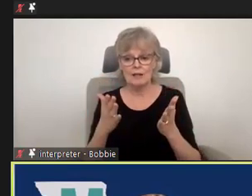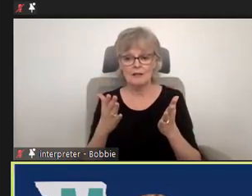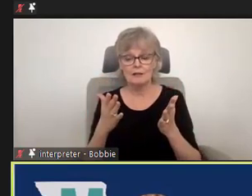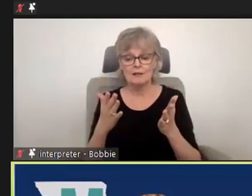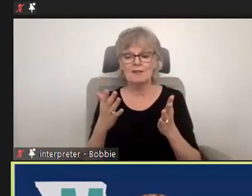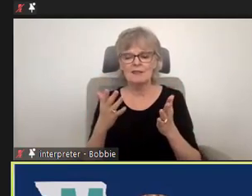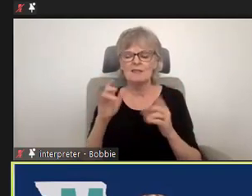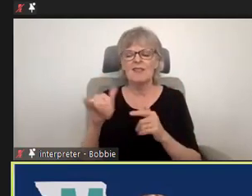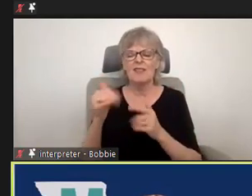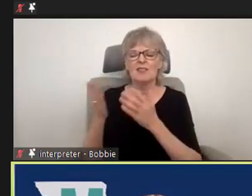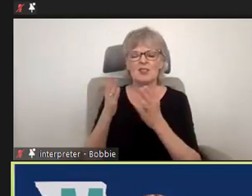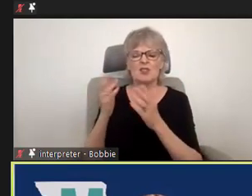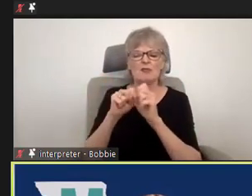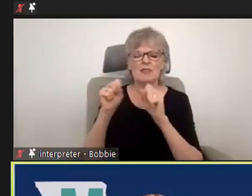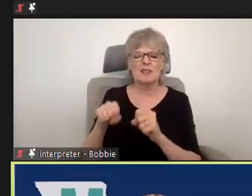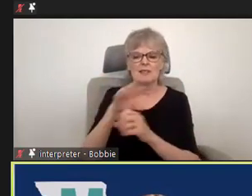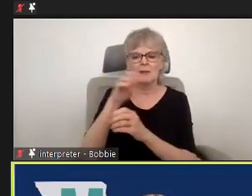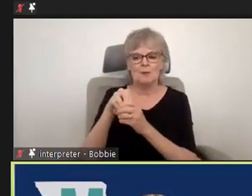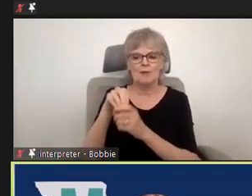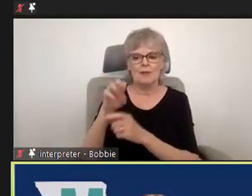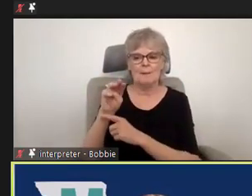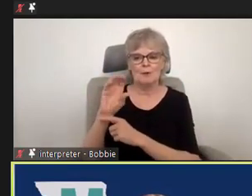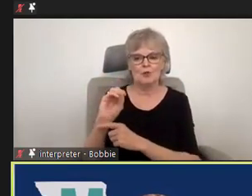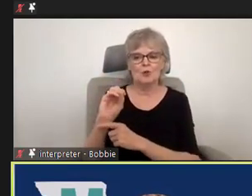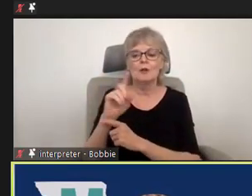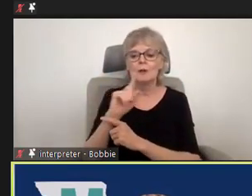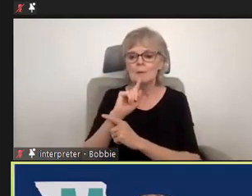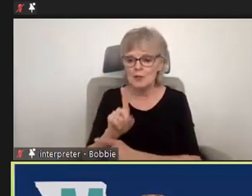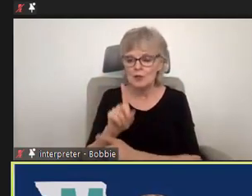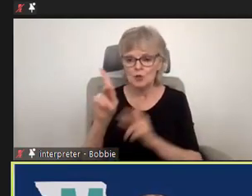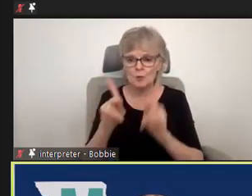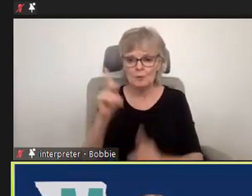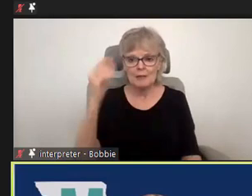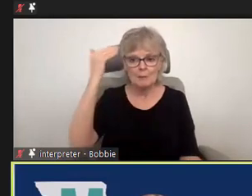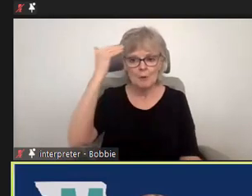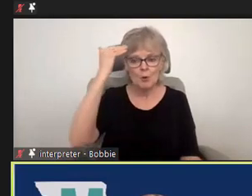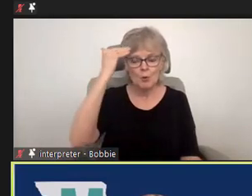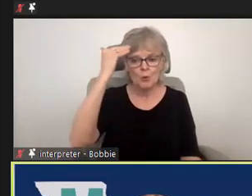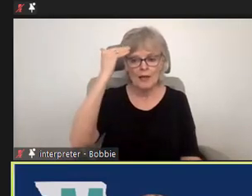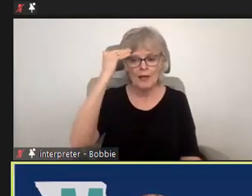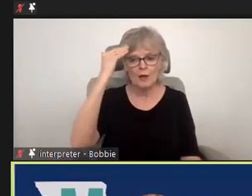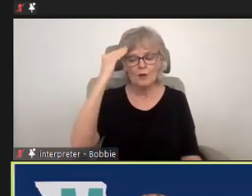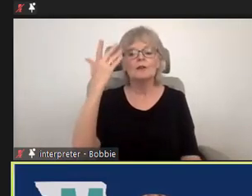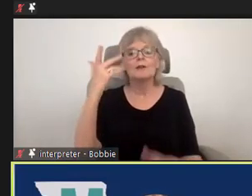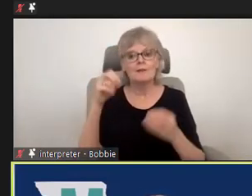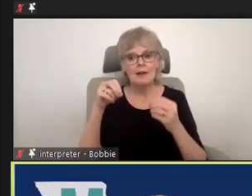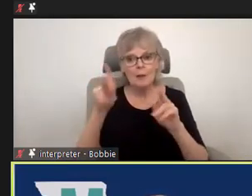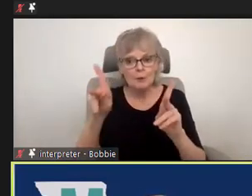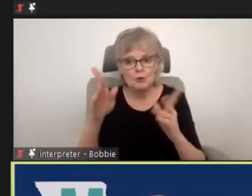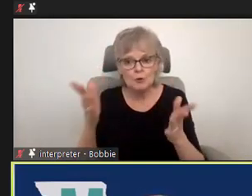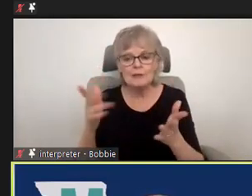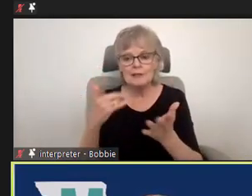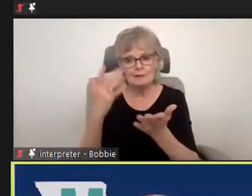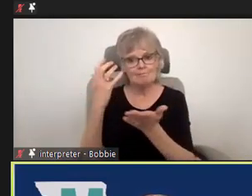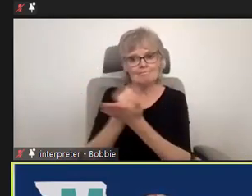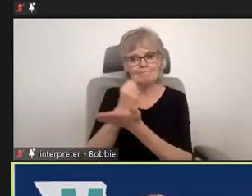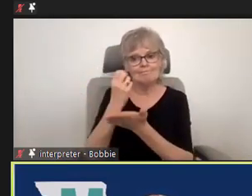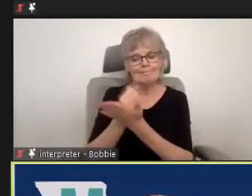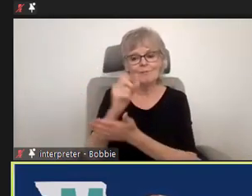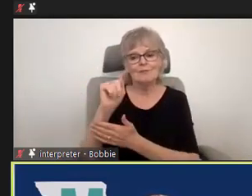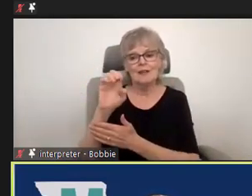in Missouri, to ensure that people were aware of the opportunity to take advantage of